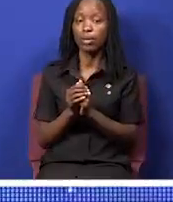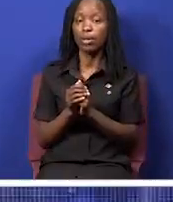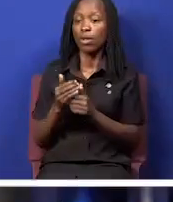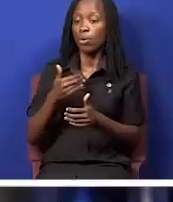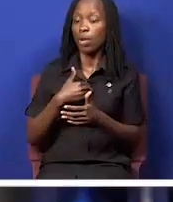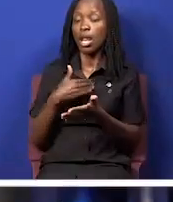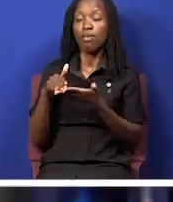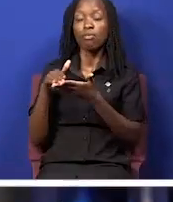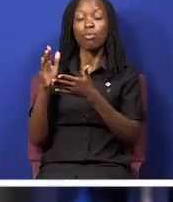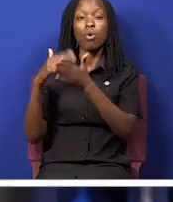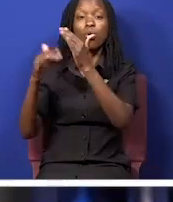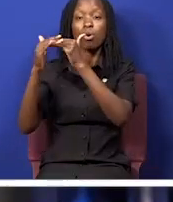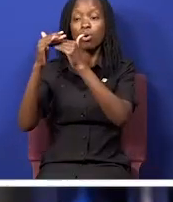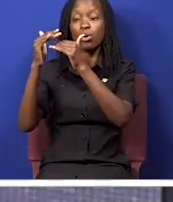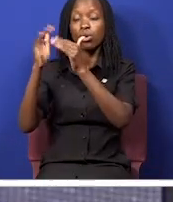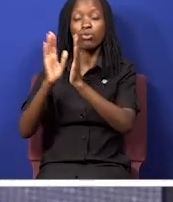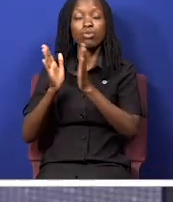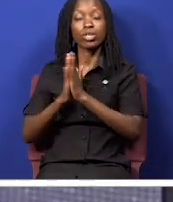I tell you that in the same way,